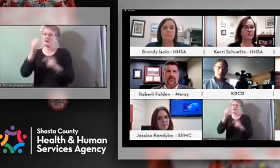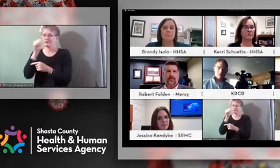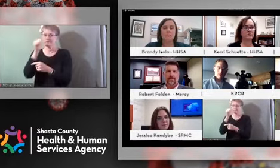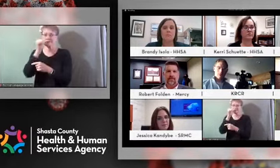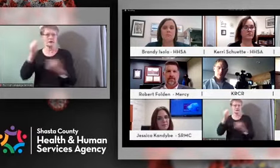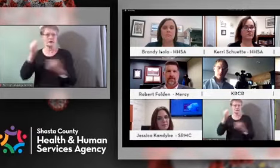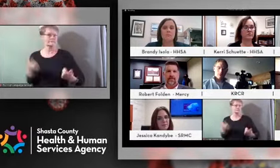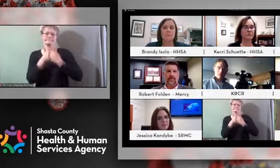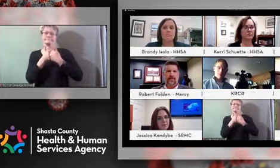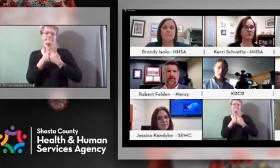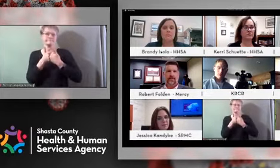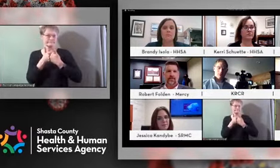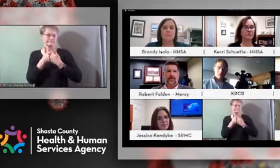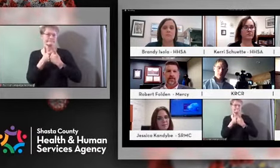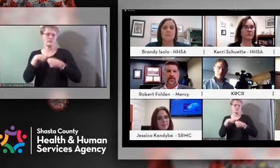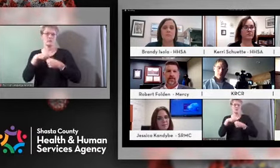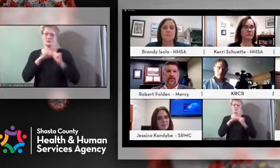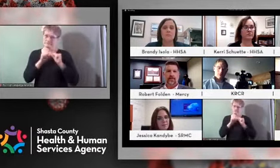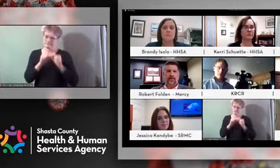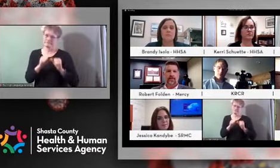we are just plugging away at.